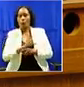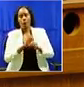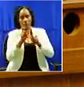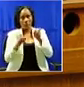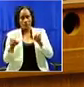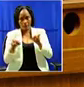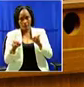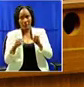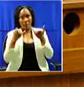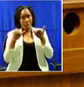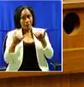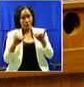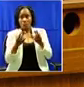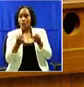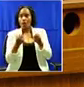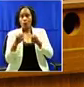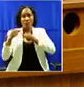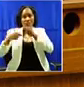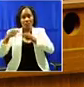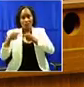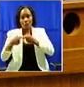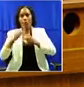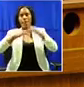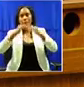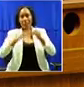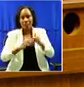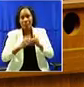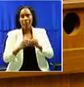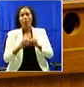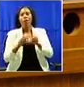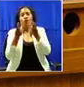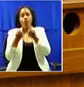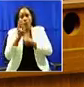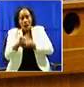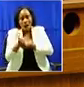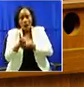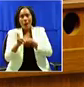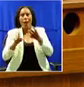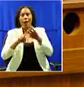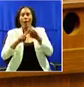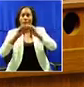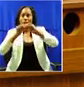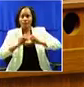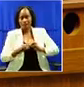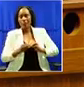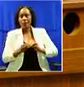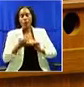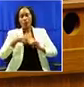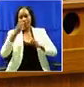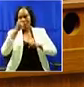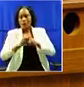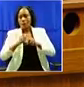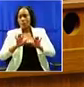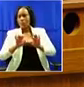renew, to rebuild, and to repair. We dare not take a moment to pause, and together